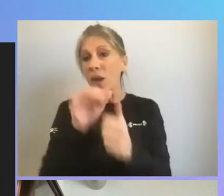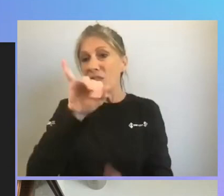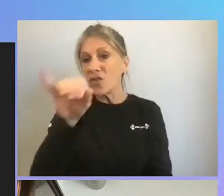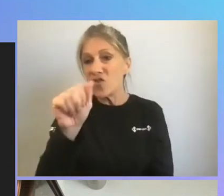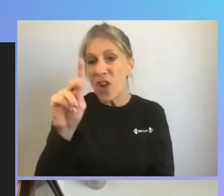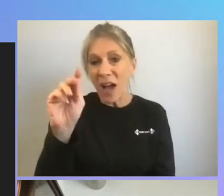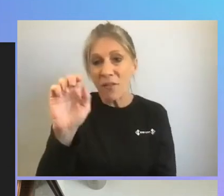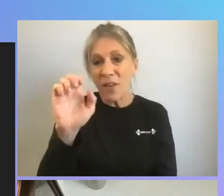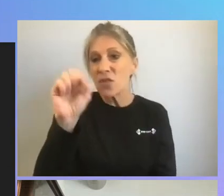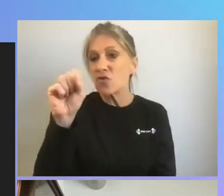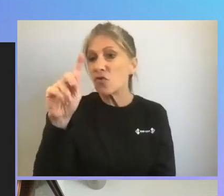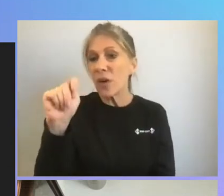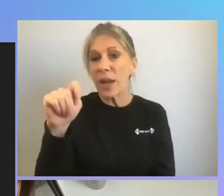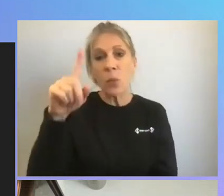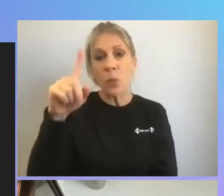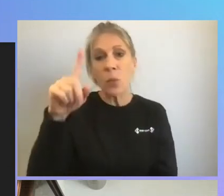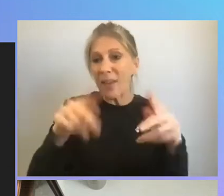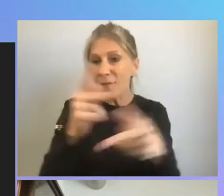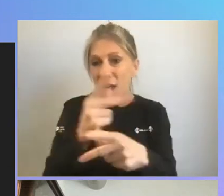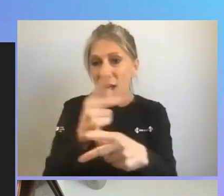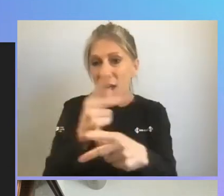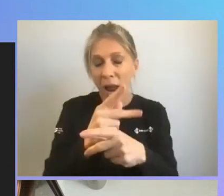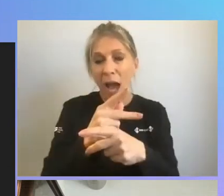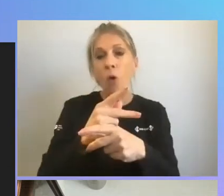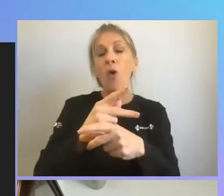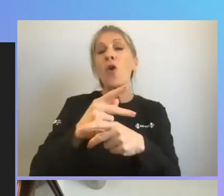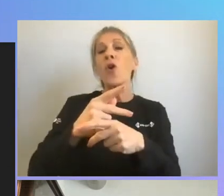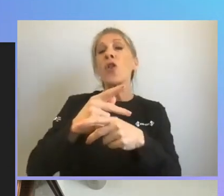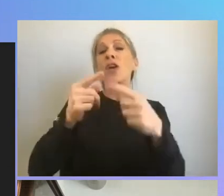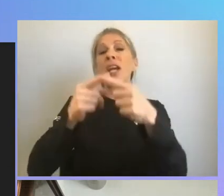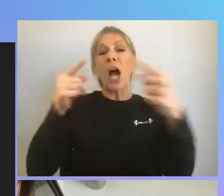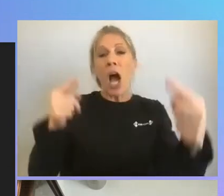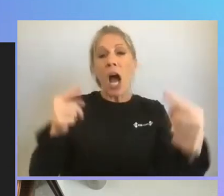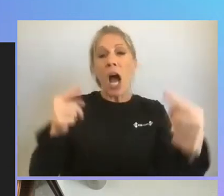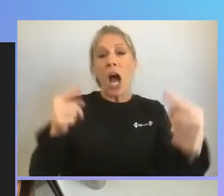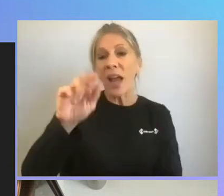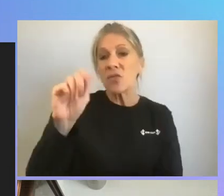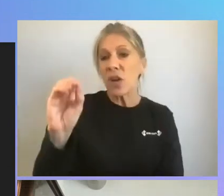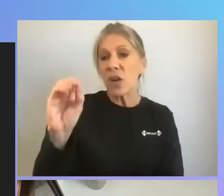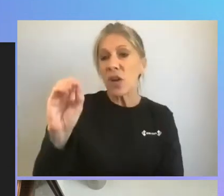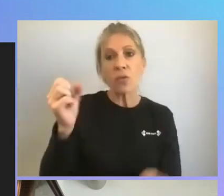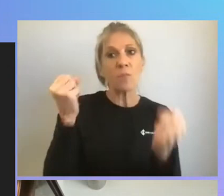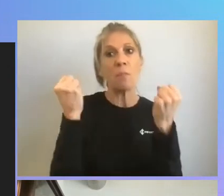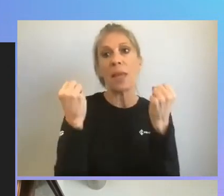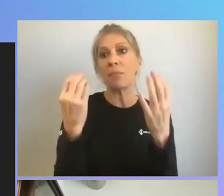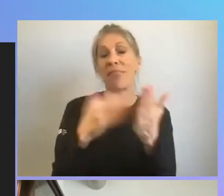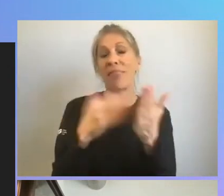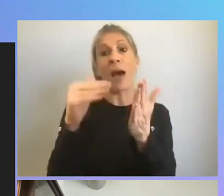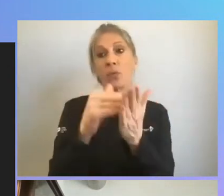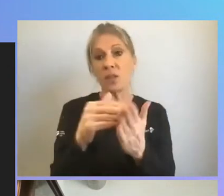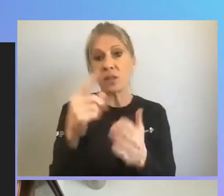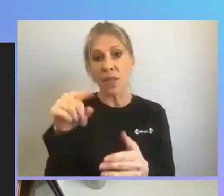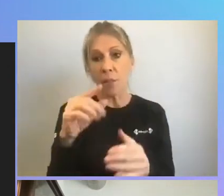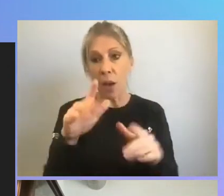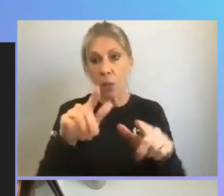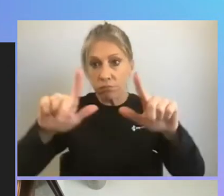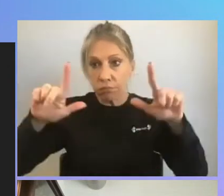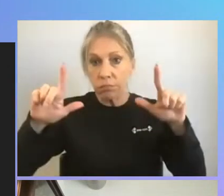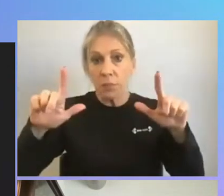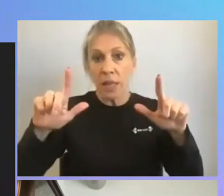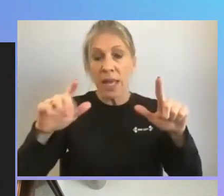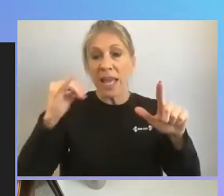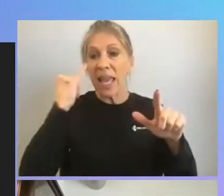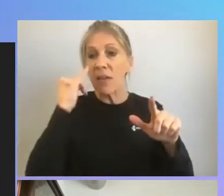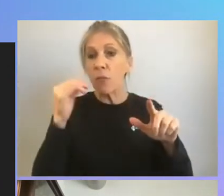able to calculate the contrast ratios because there's probably about 1,000 of them. If we went through, I'll zoom in, we went through and like